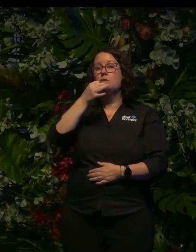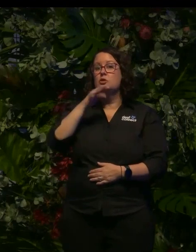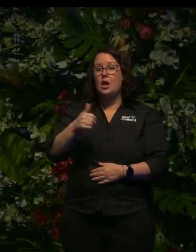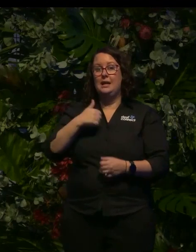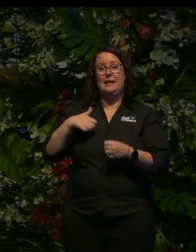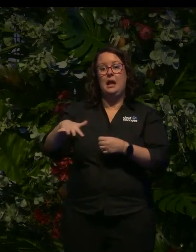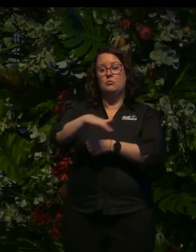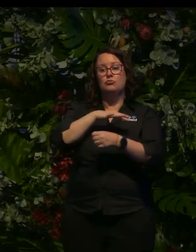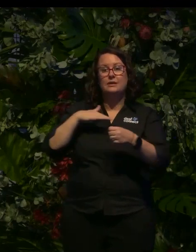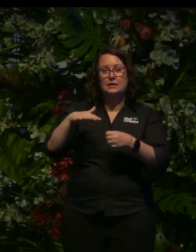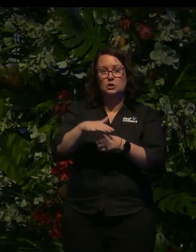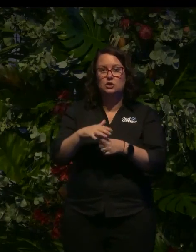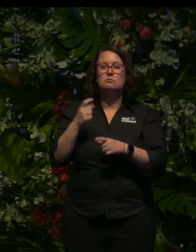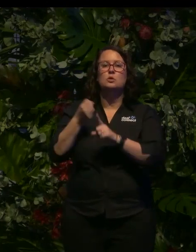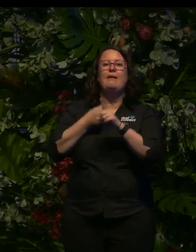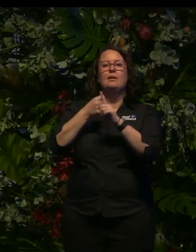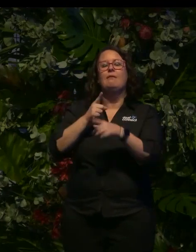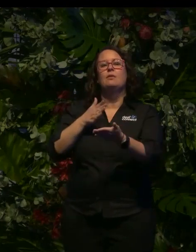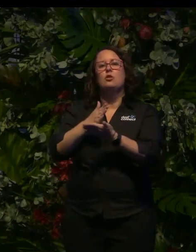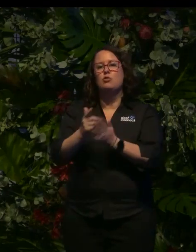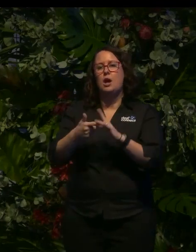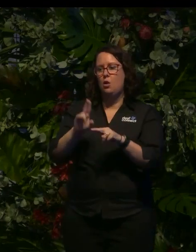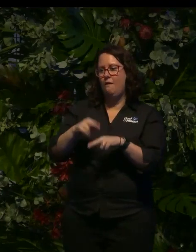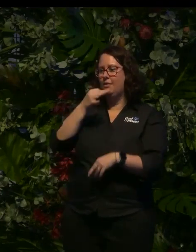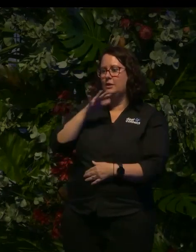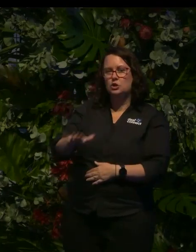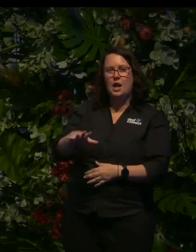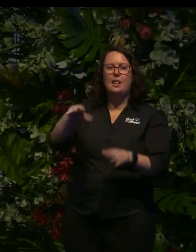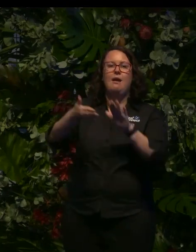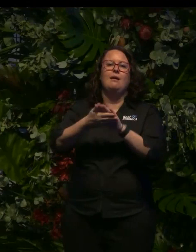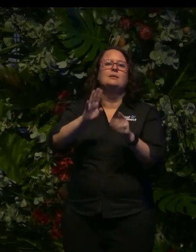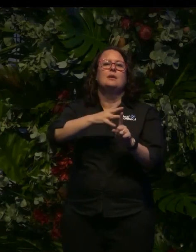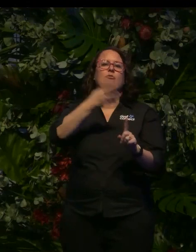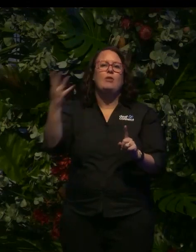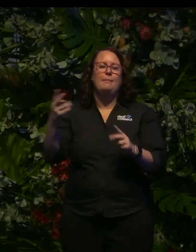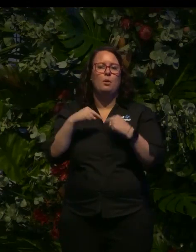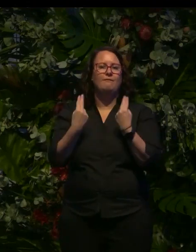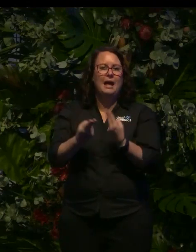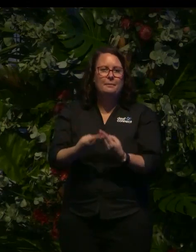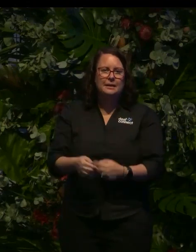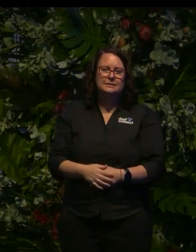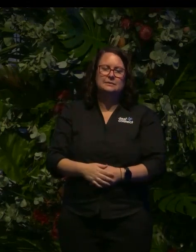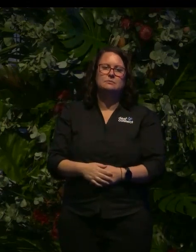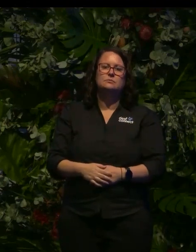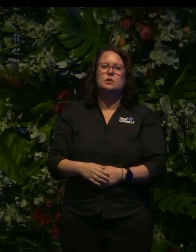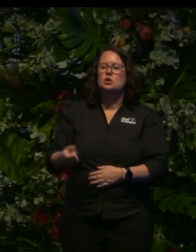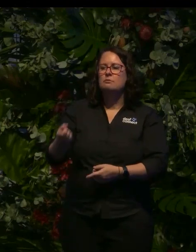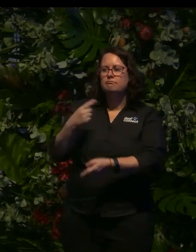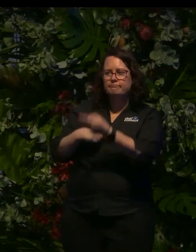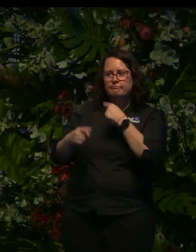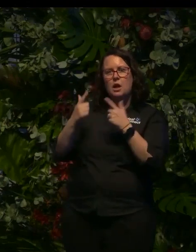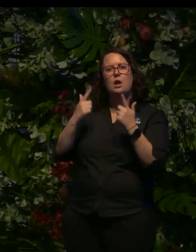think, that stood for advocate for the right of the child of the rainbow family. She talked a lot about what